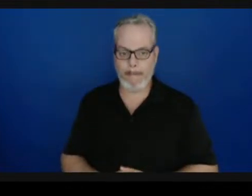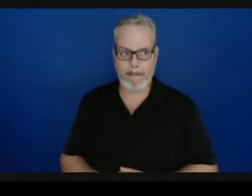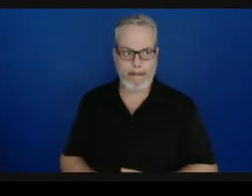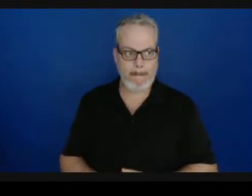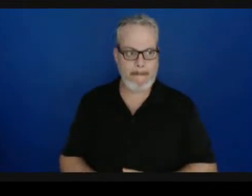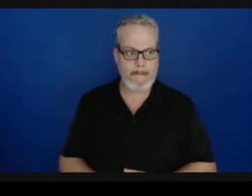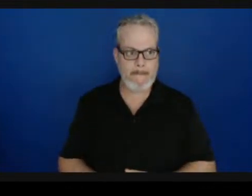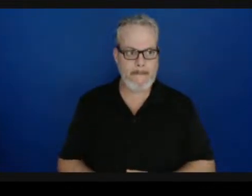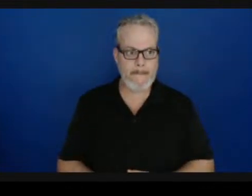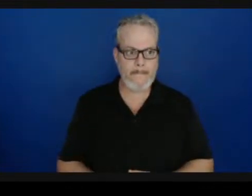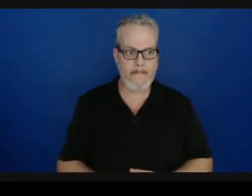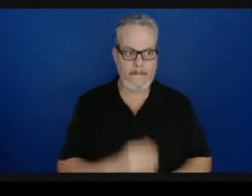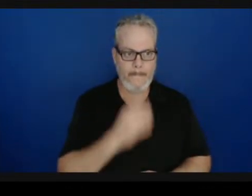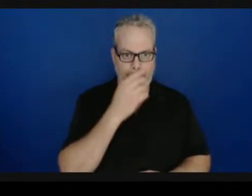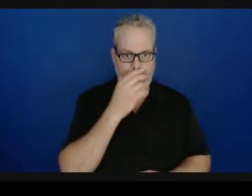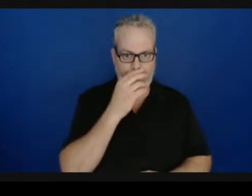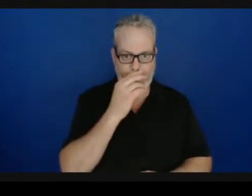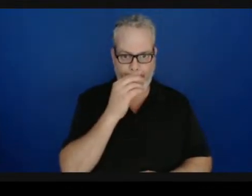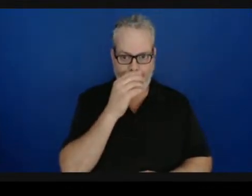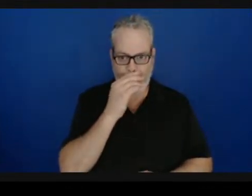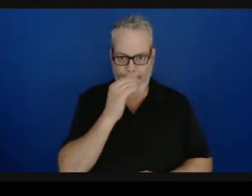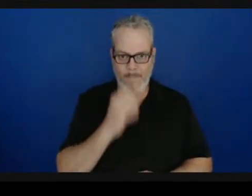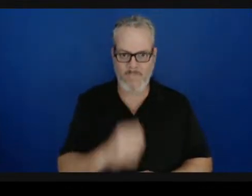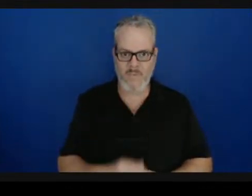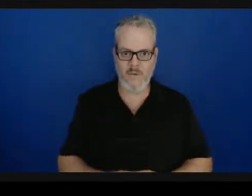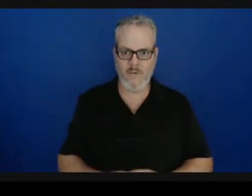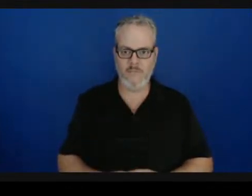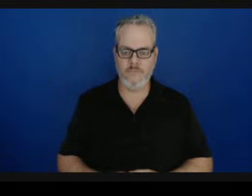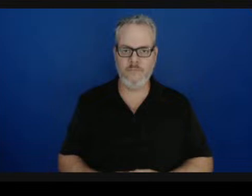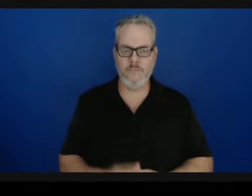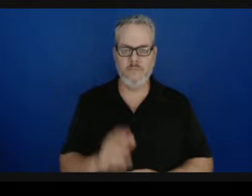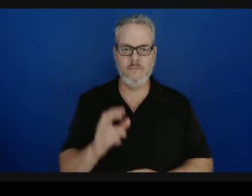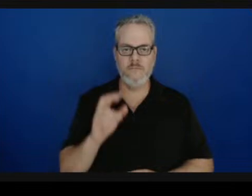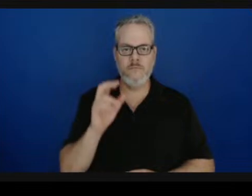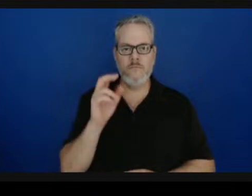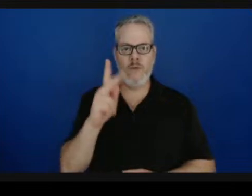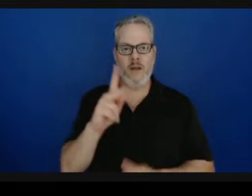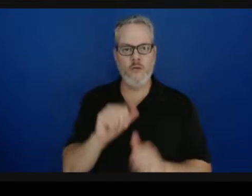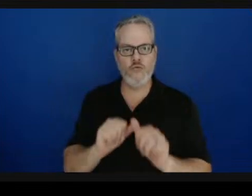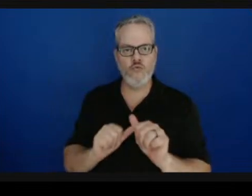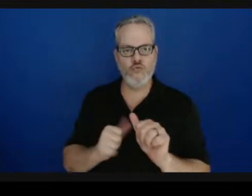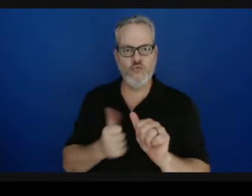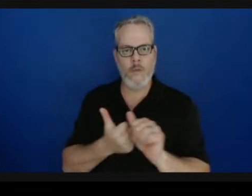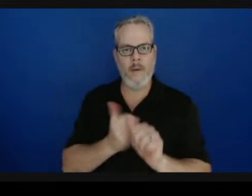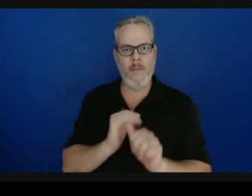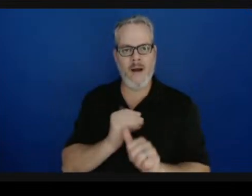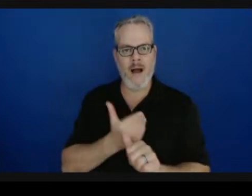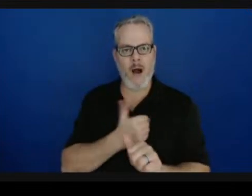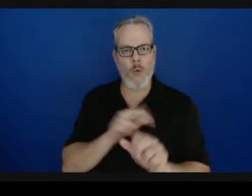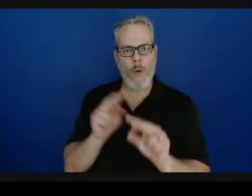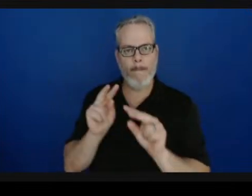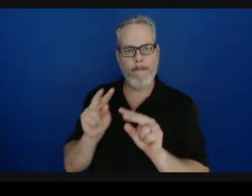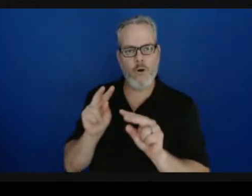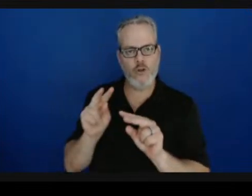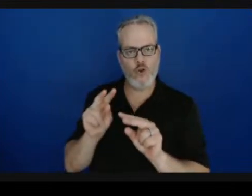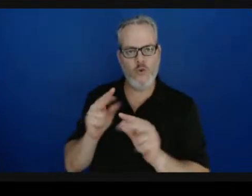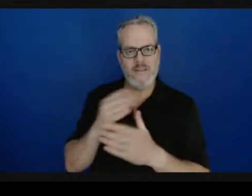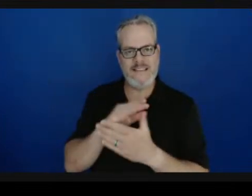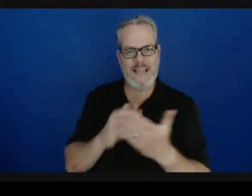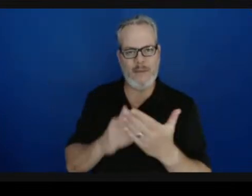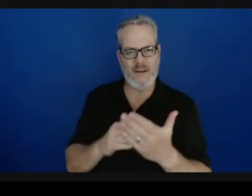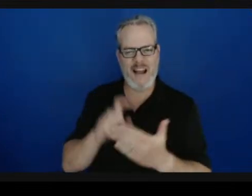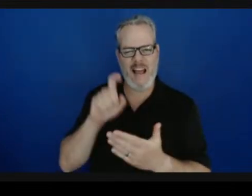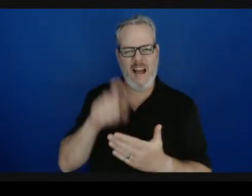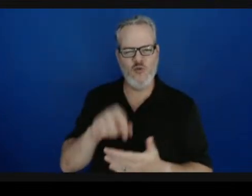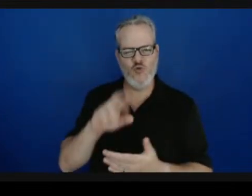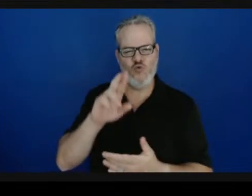so to finish off our monitoring segment, I have to reload this page as well. Let's see what's